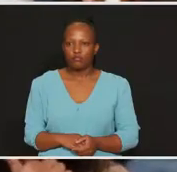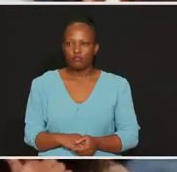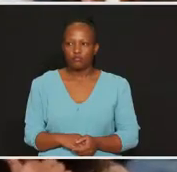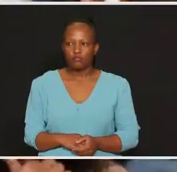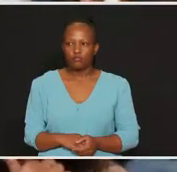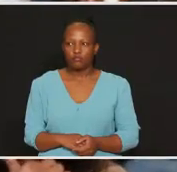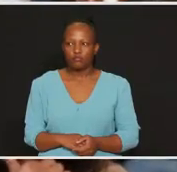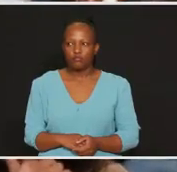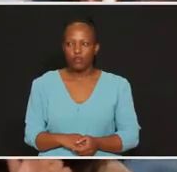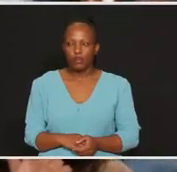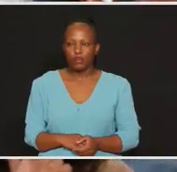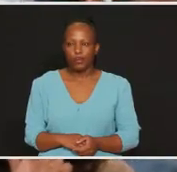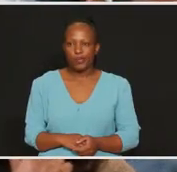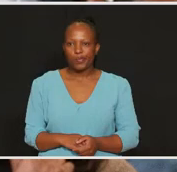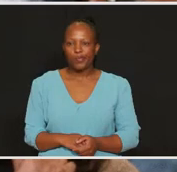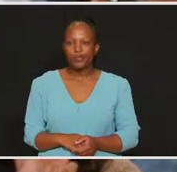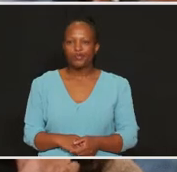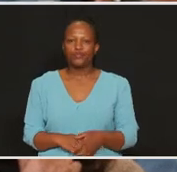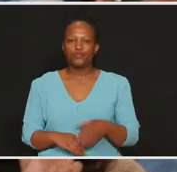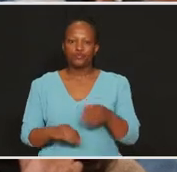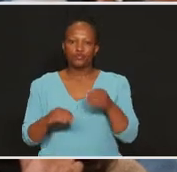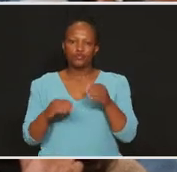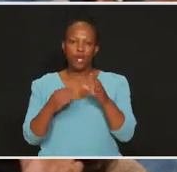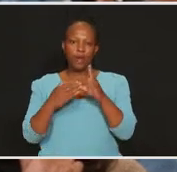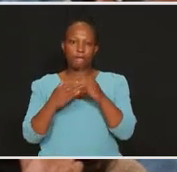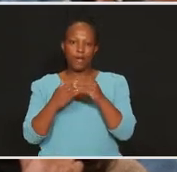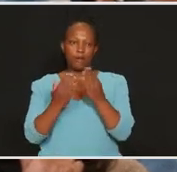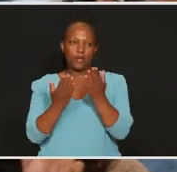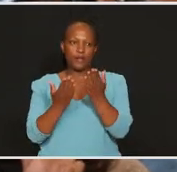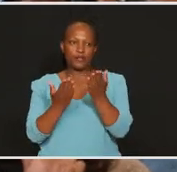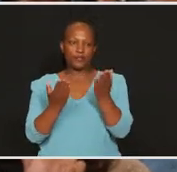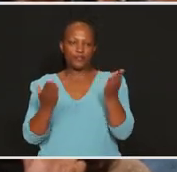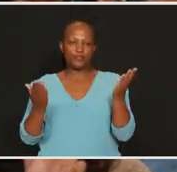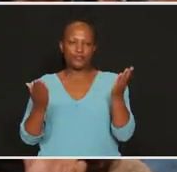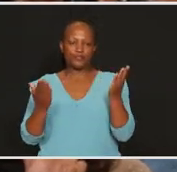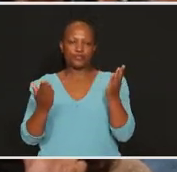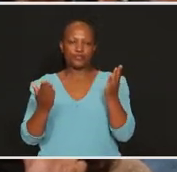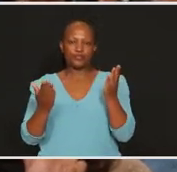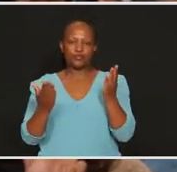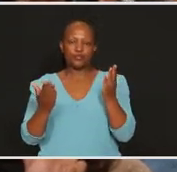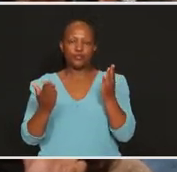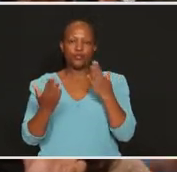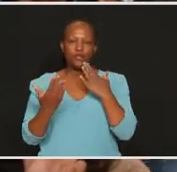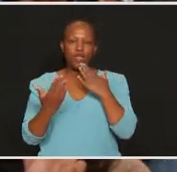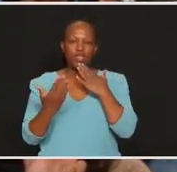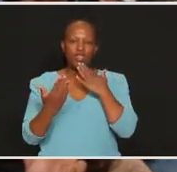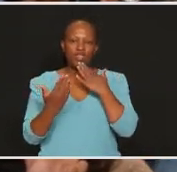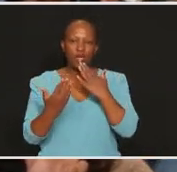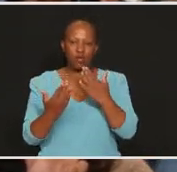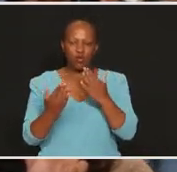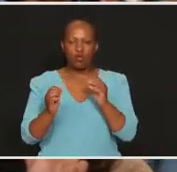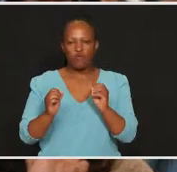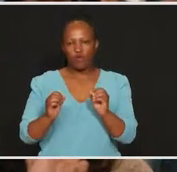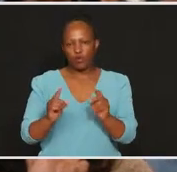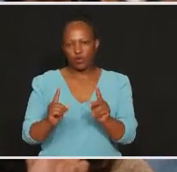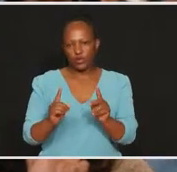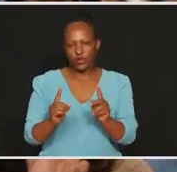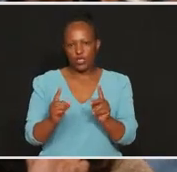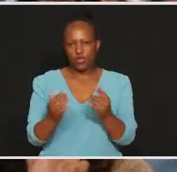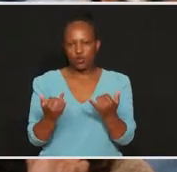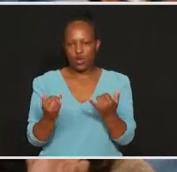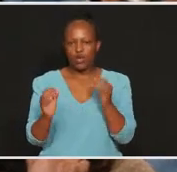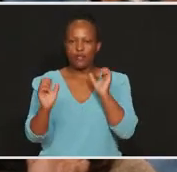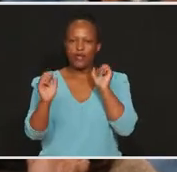thank you honorable members thank you for the opportunity of speaking today my name is Craig SWAT